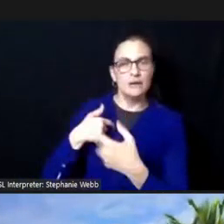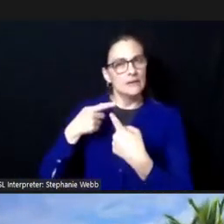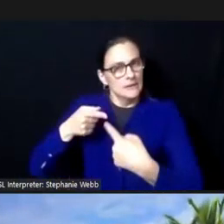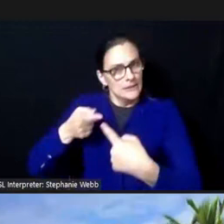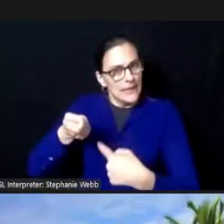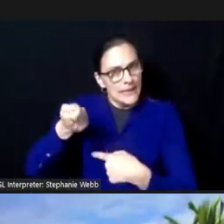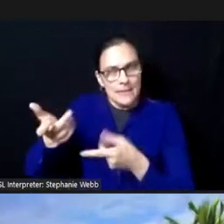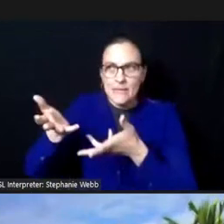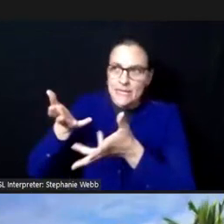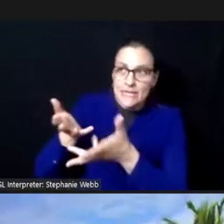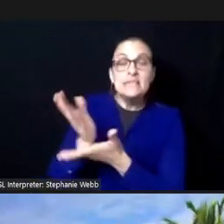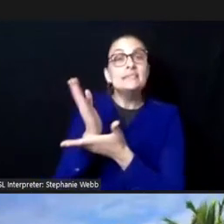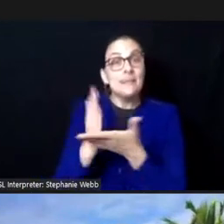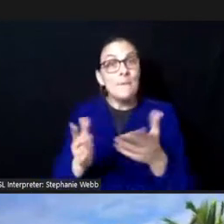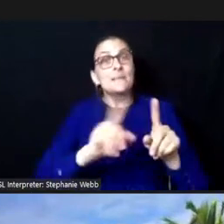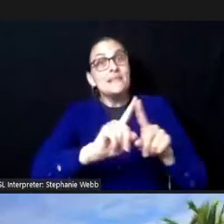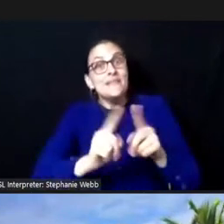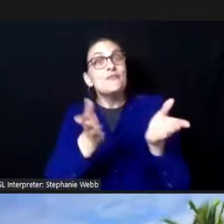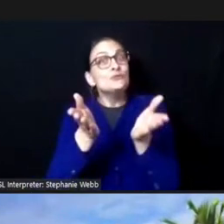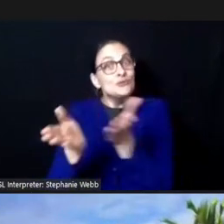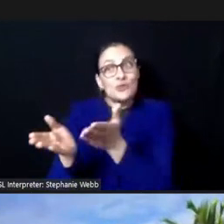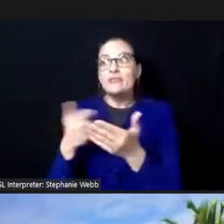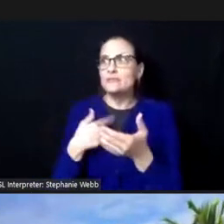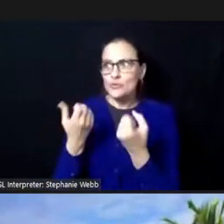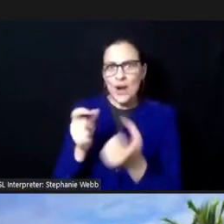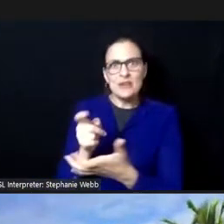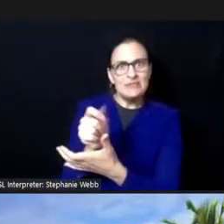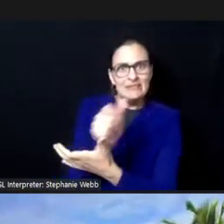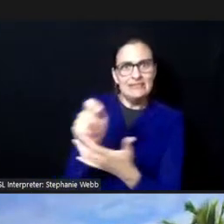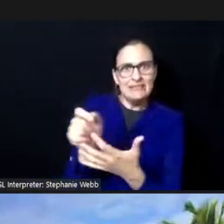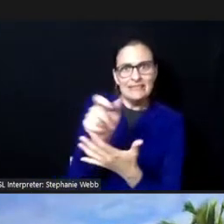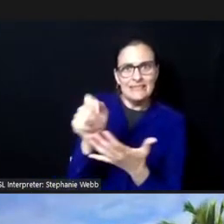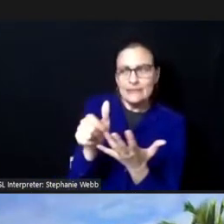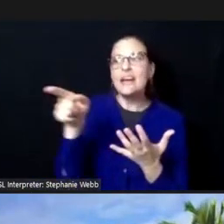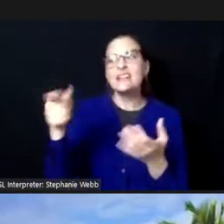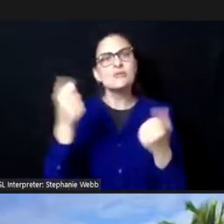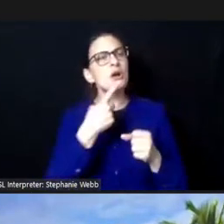we can provide you this or we can provide you that. We got into a tussle